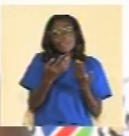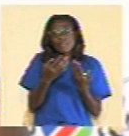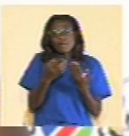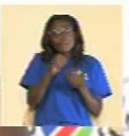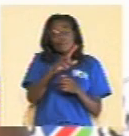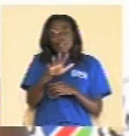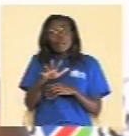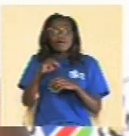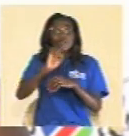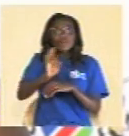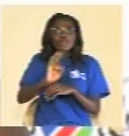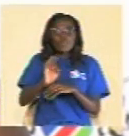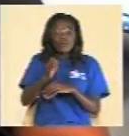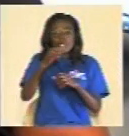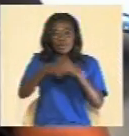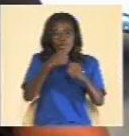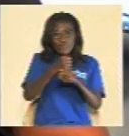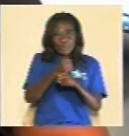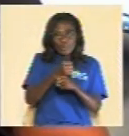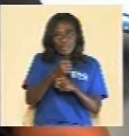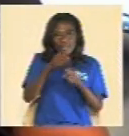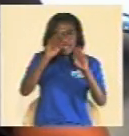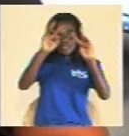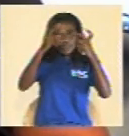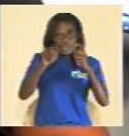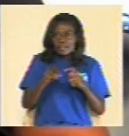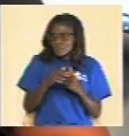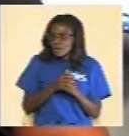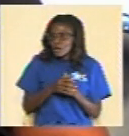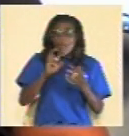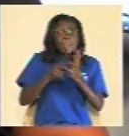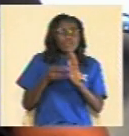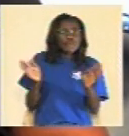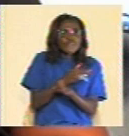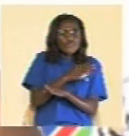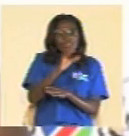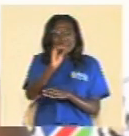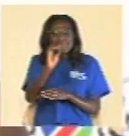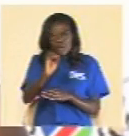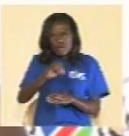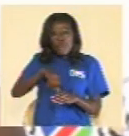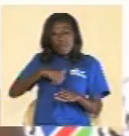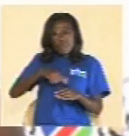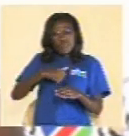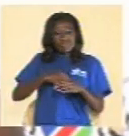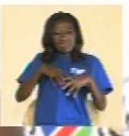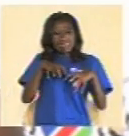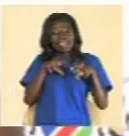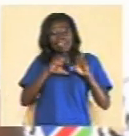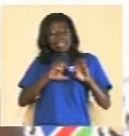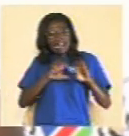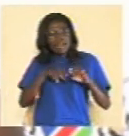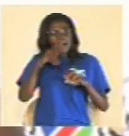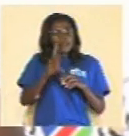which is today. And of course the theme for this year is Zero Disability, with a theme of we are working toward to prevent girls